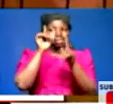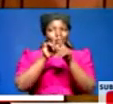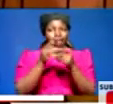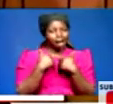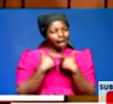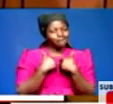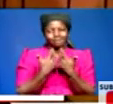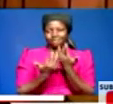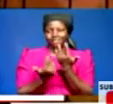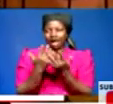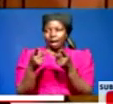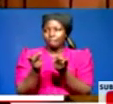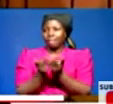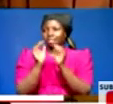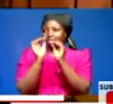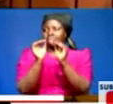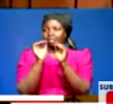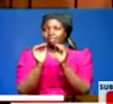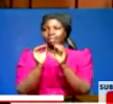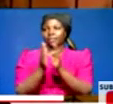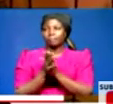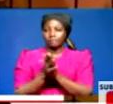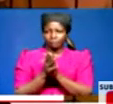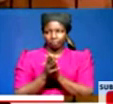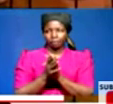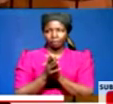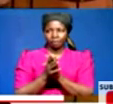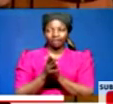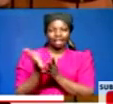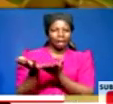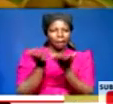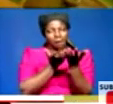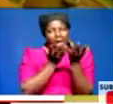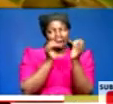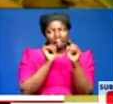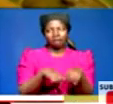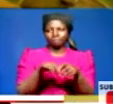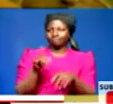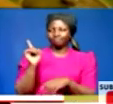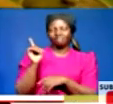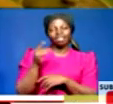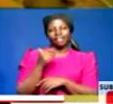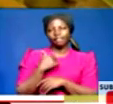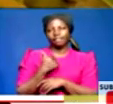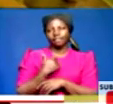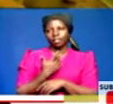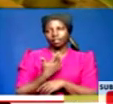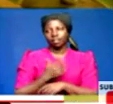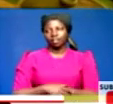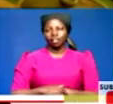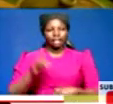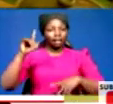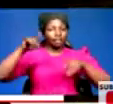a fireplace at all, a portable lamp fire got you covered. Clay from each location varies in